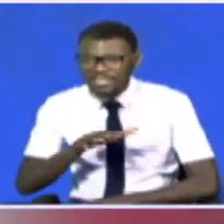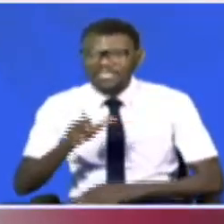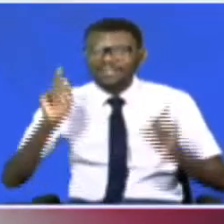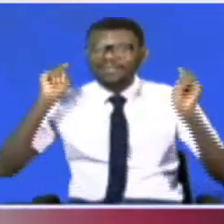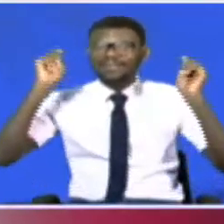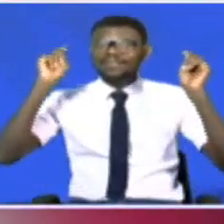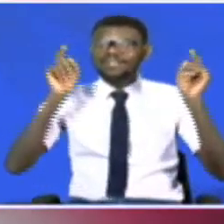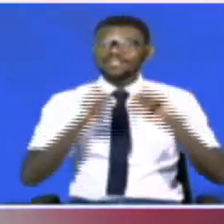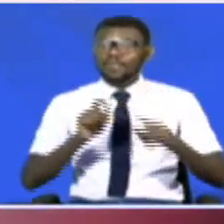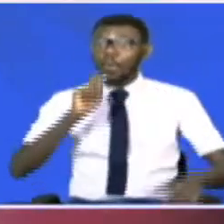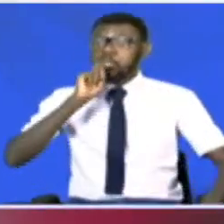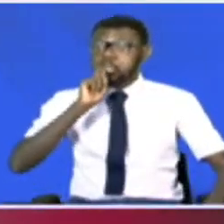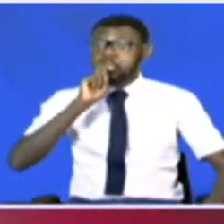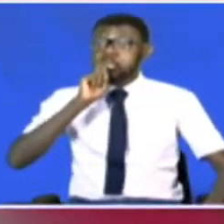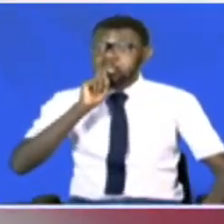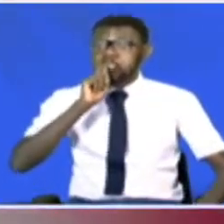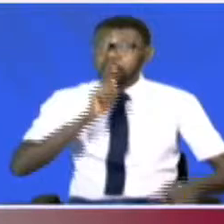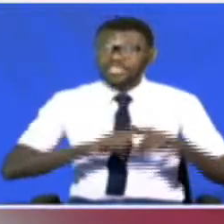occupy somebody.